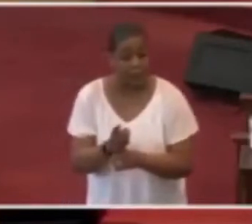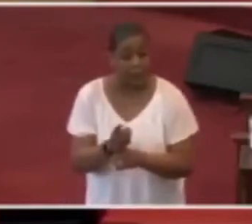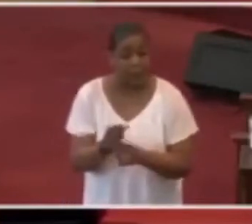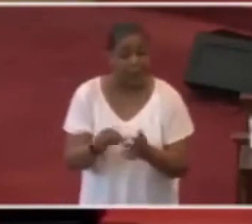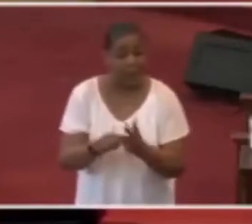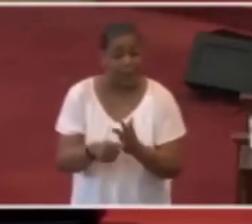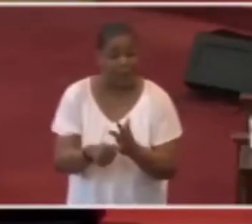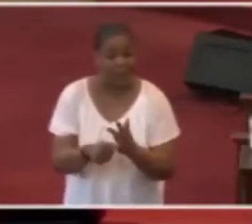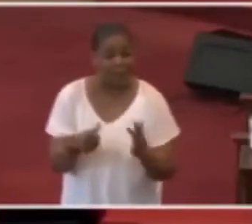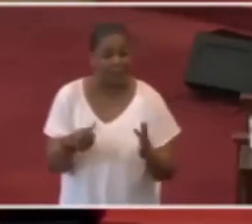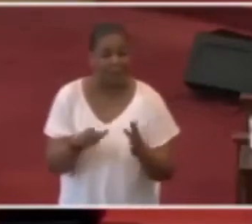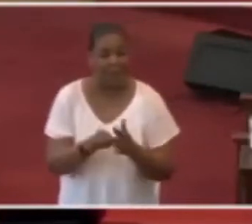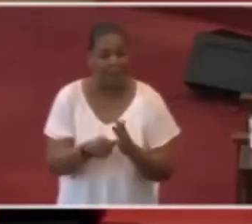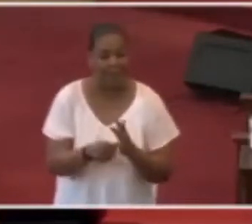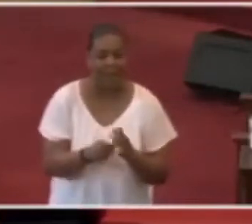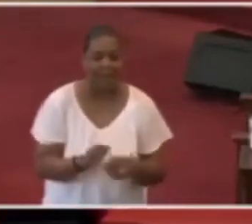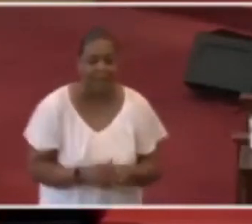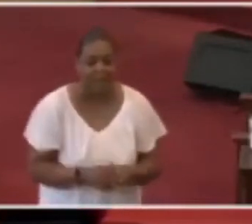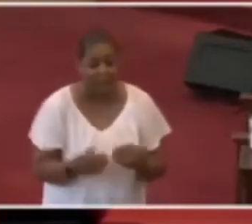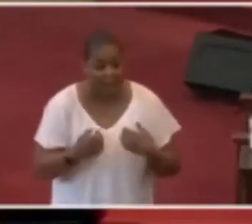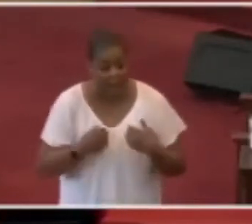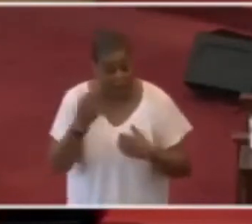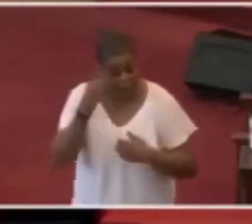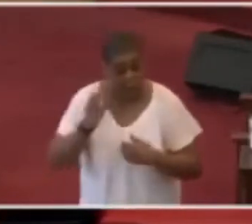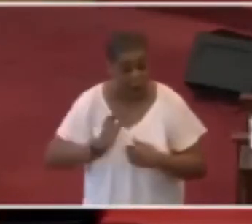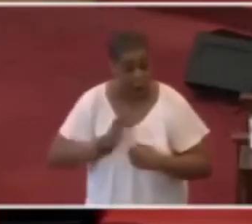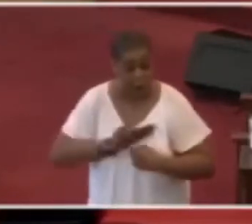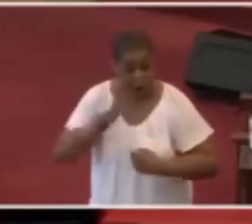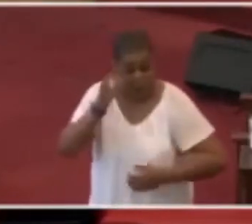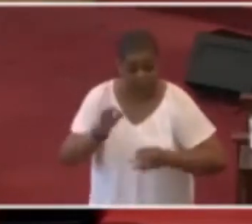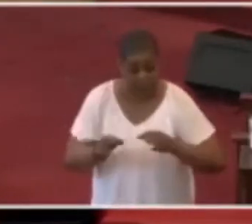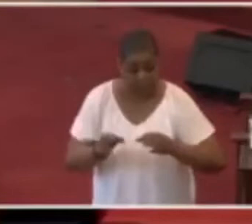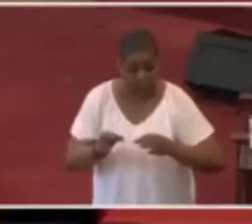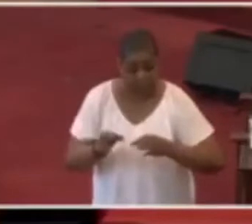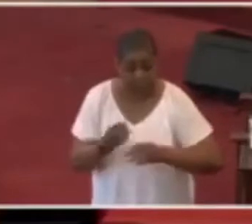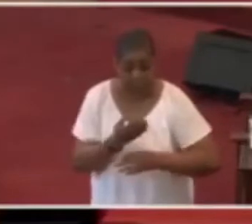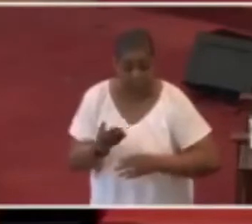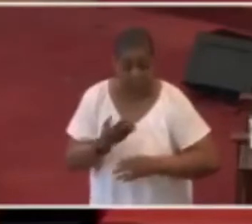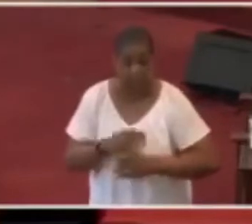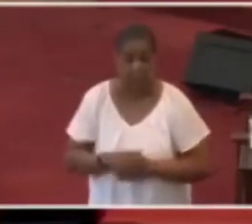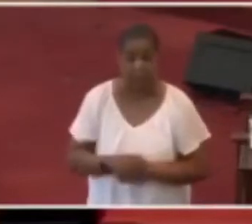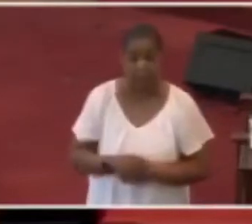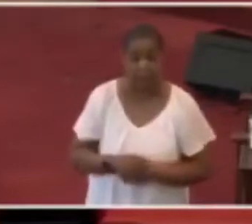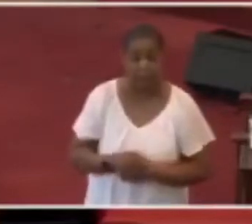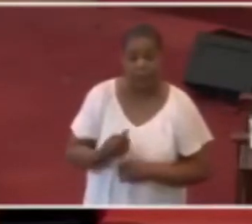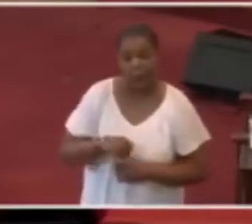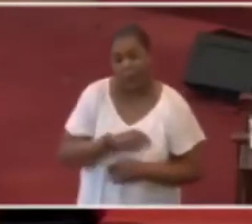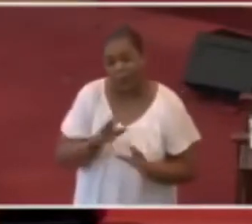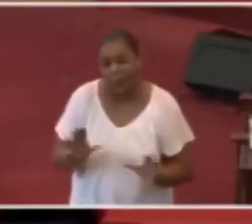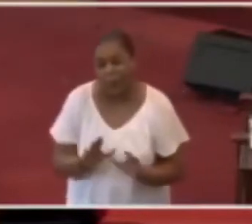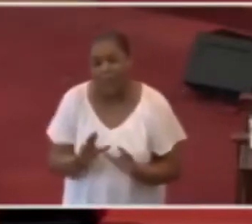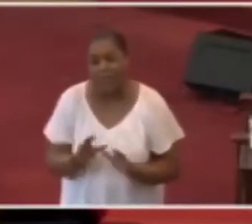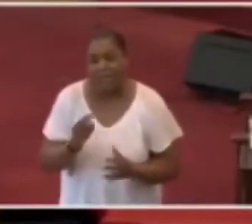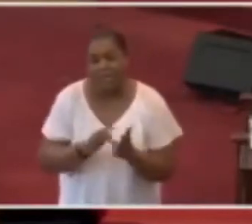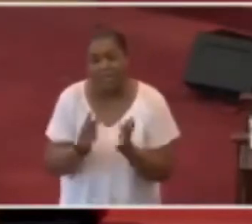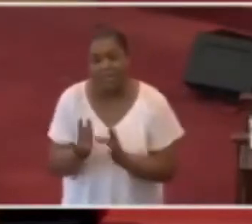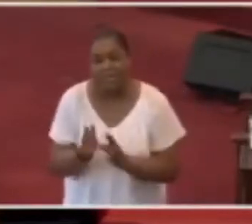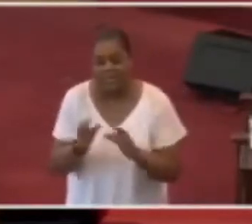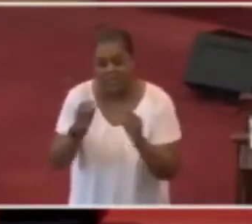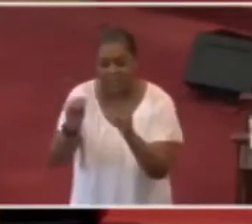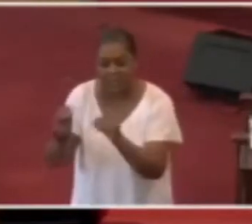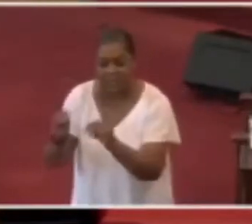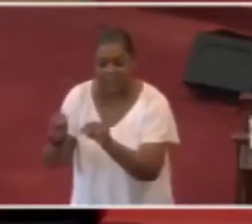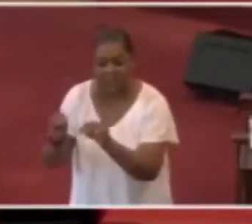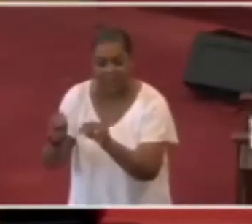impact that has on our decisions and considerations. And Jesus is teaching in the text that authority must